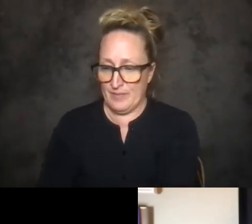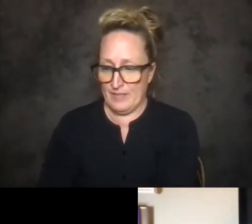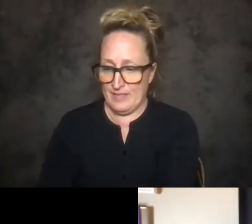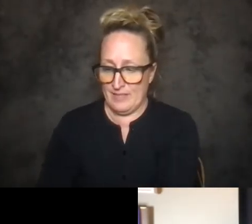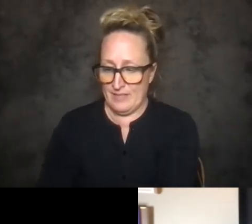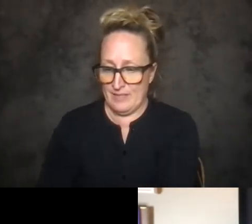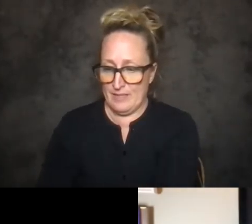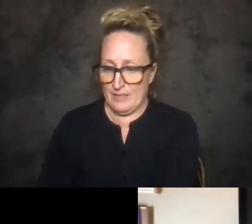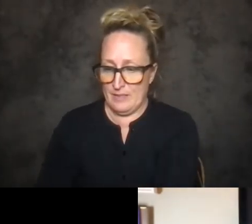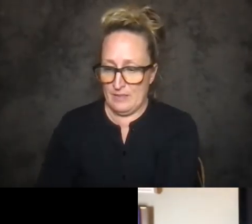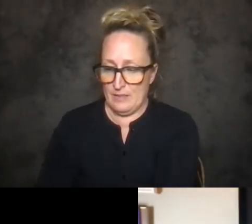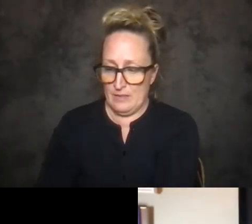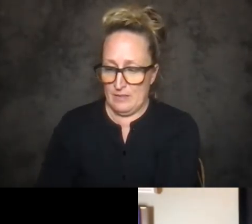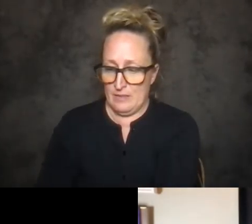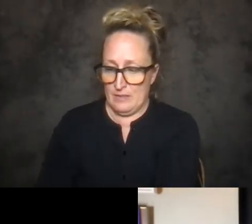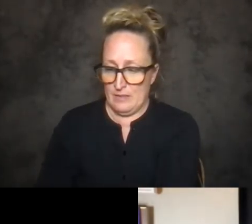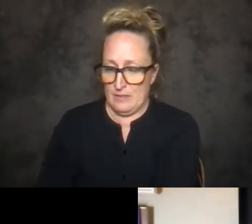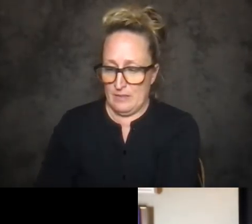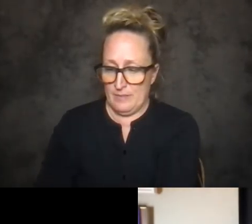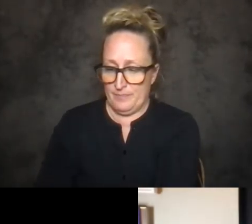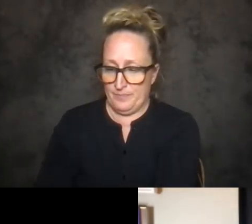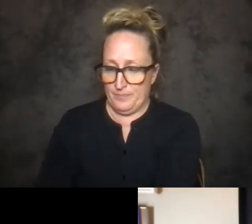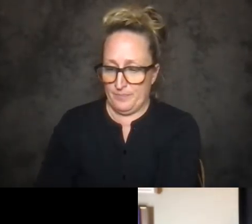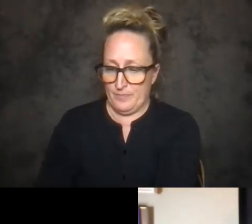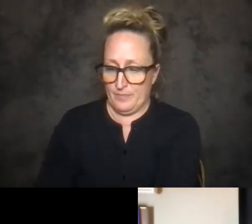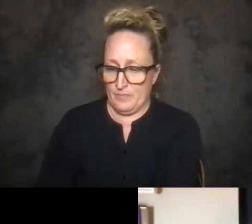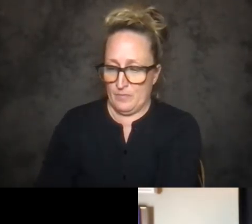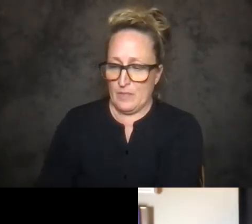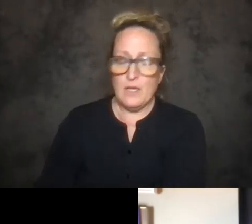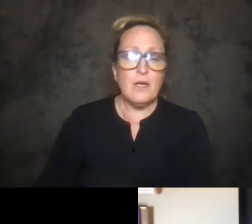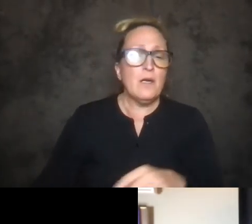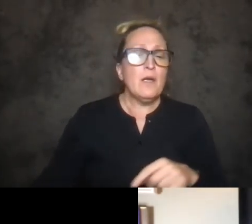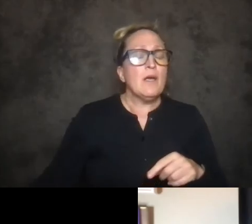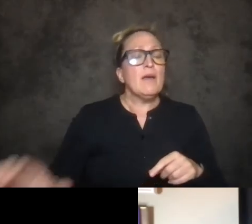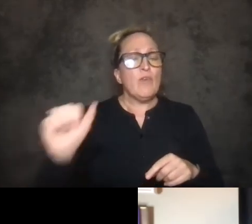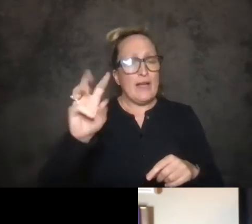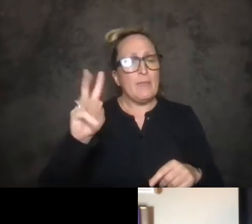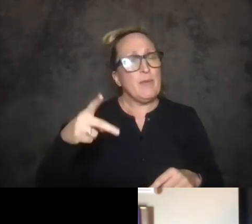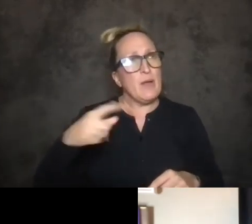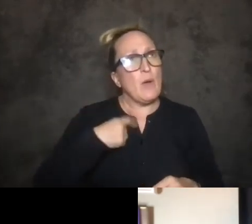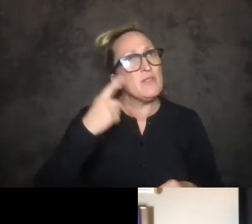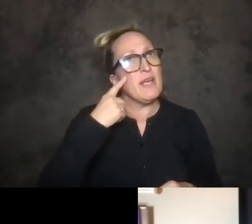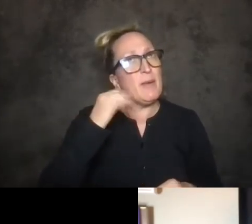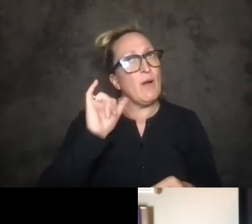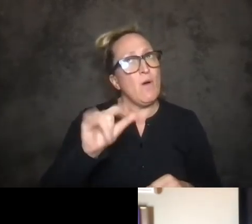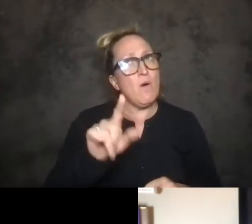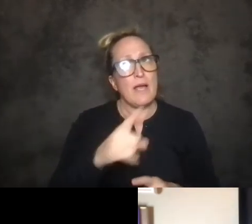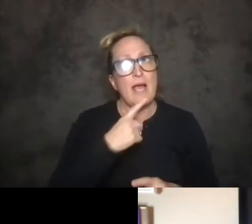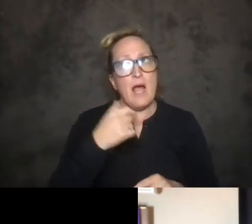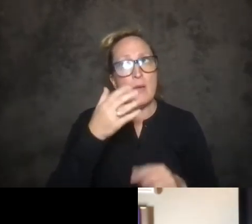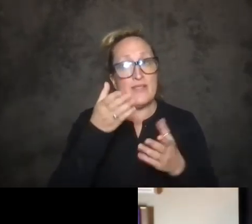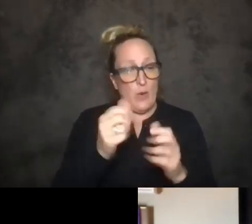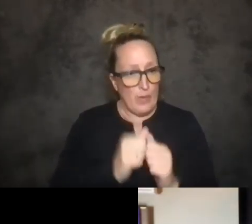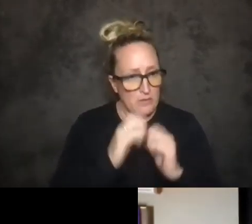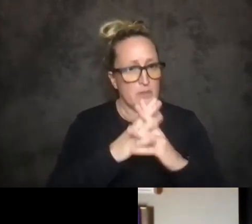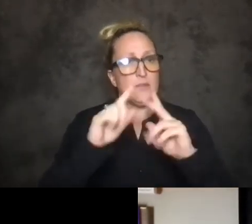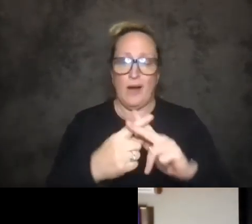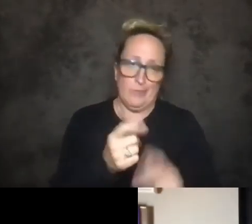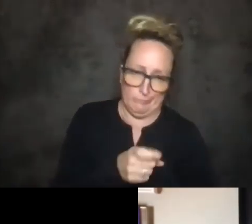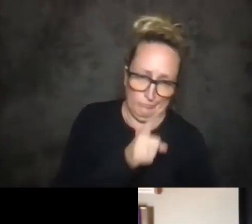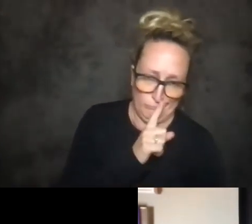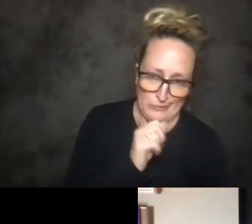about AWP. We were talking about it too, about how I was said, well, I was there when it started. Well, I wasn't.